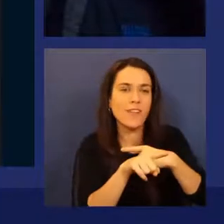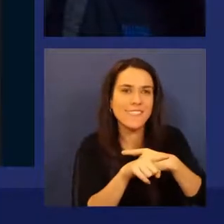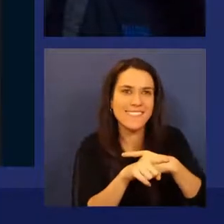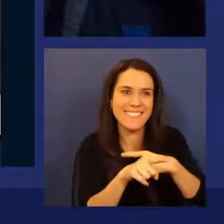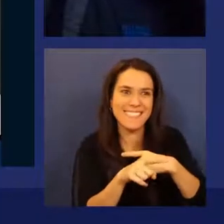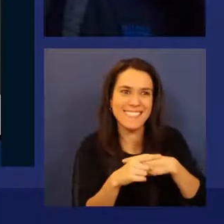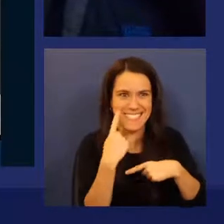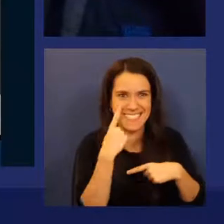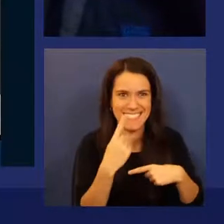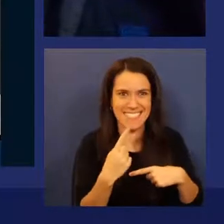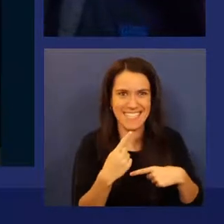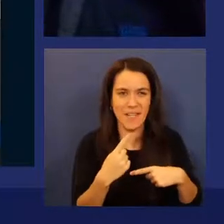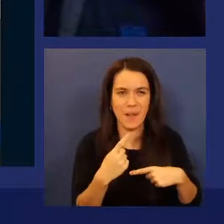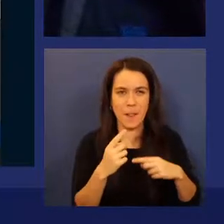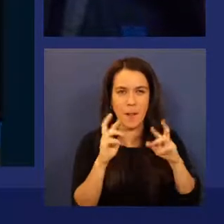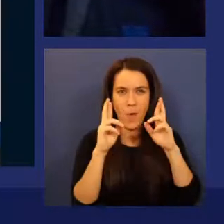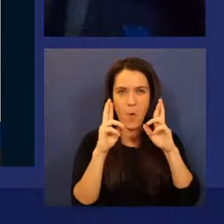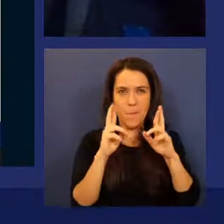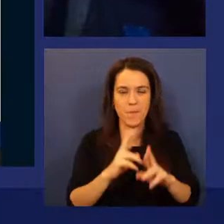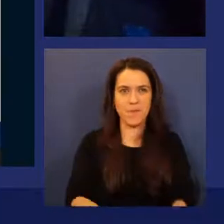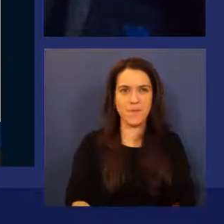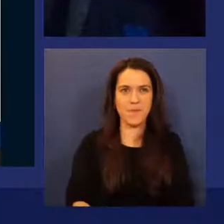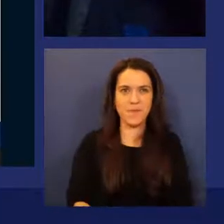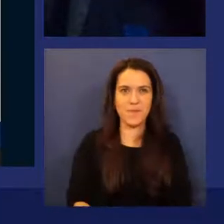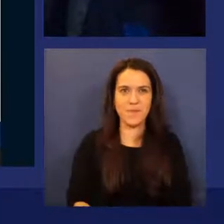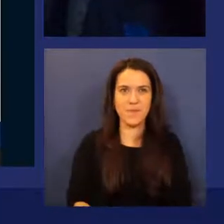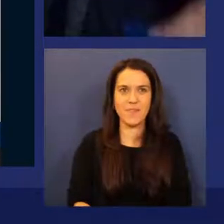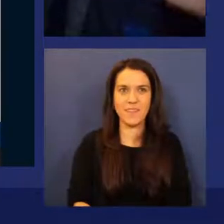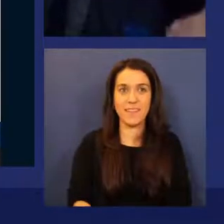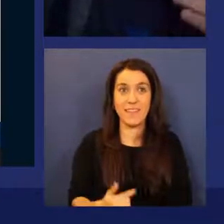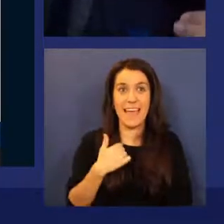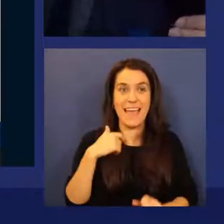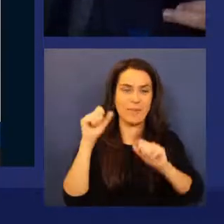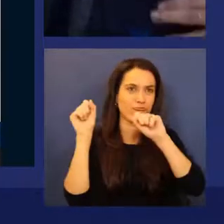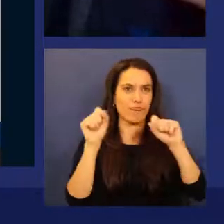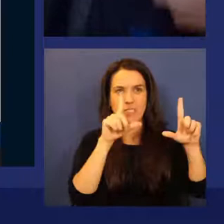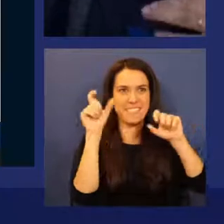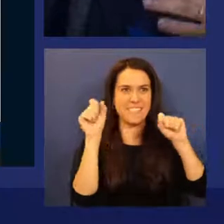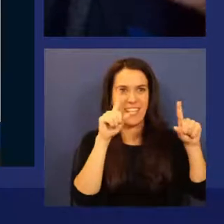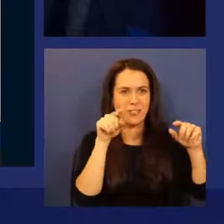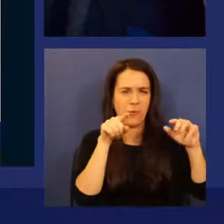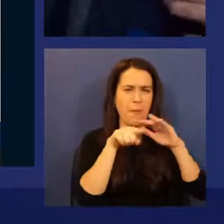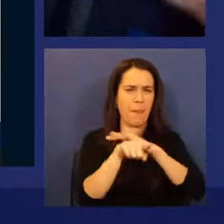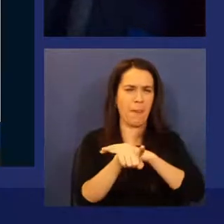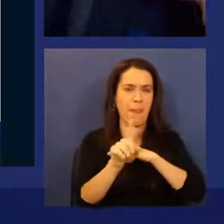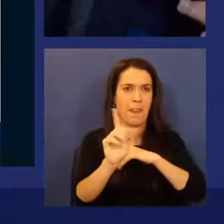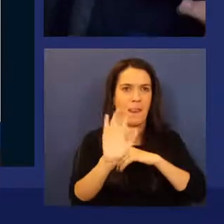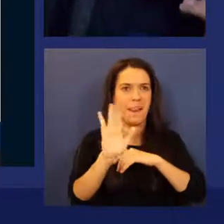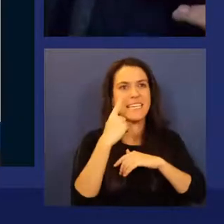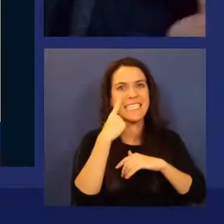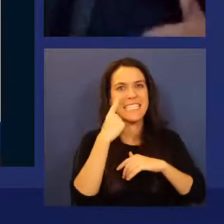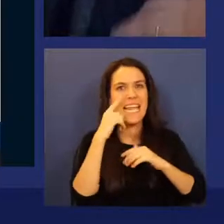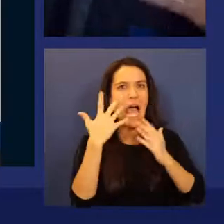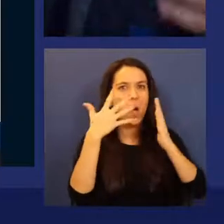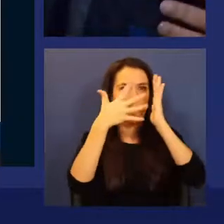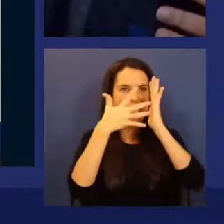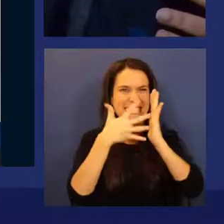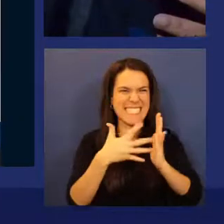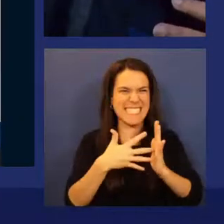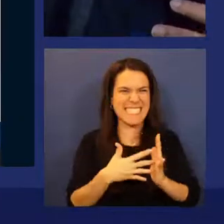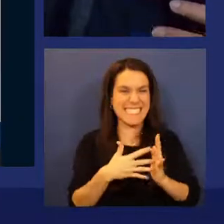I'm gonna escape out of my presentation and just show you a way of testing out